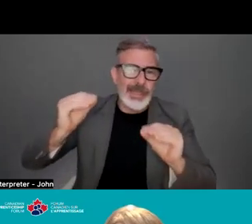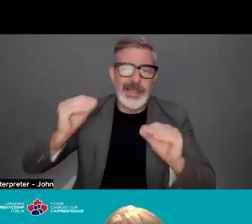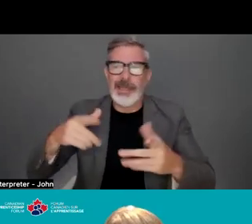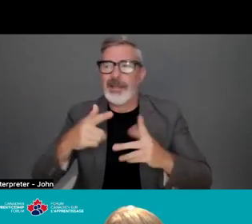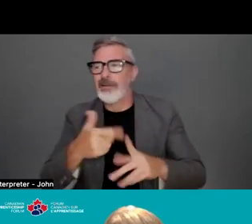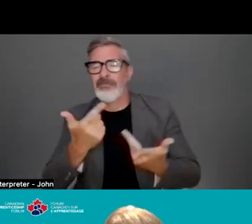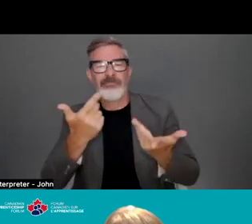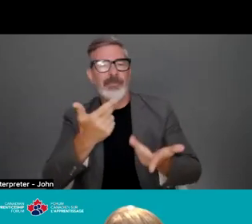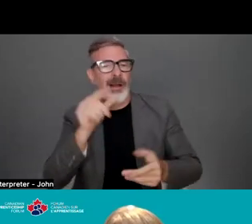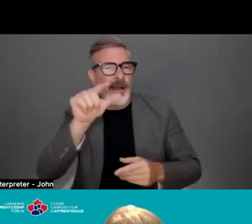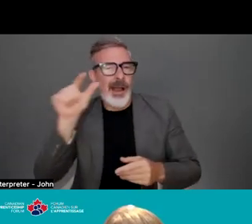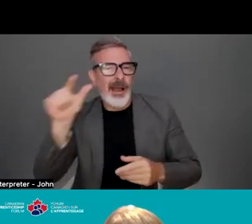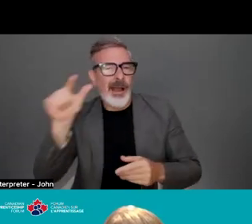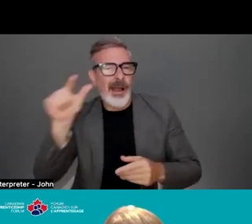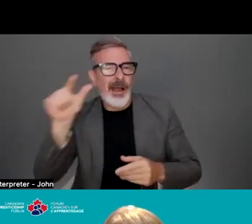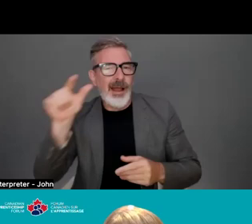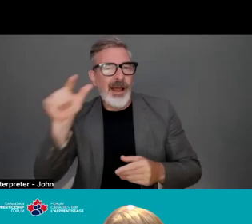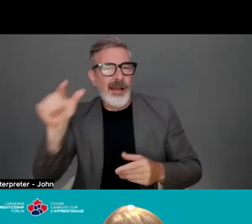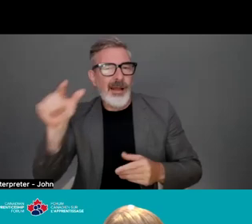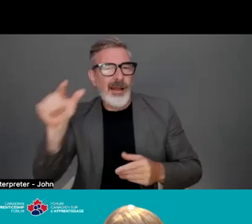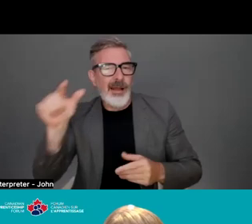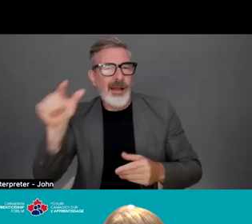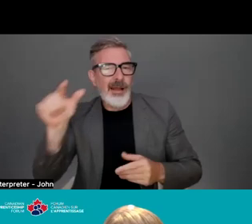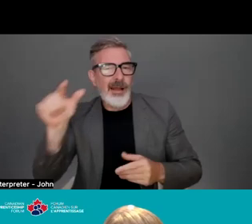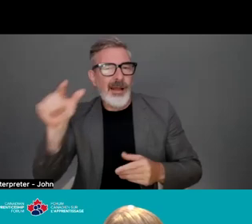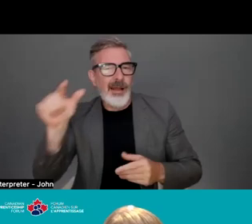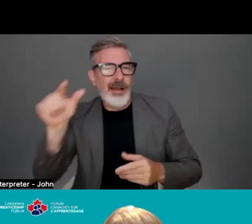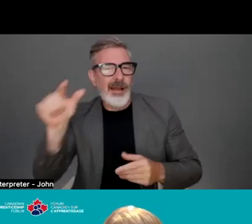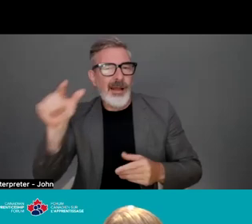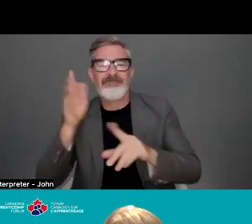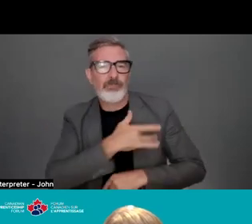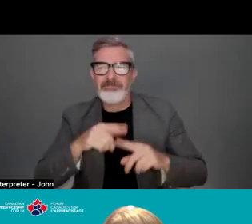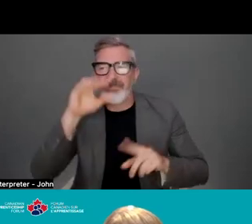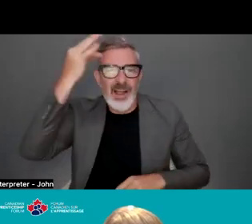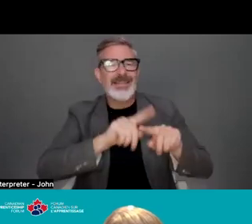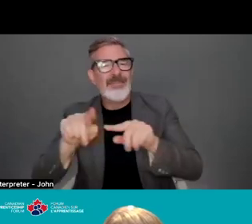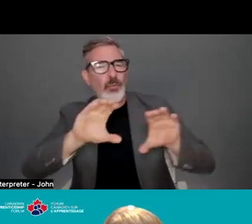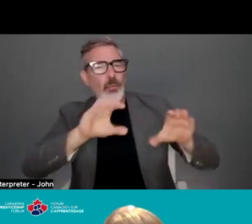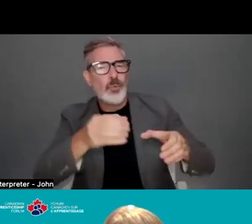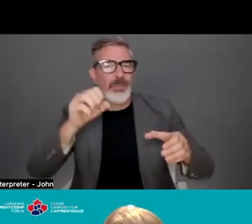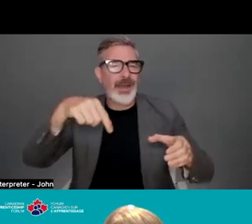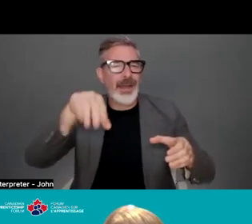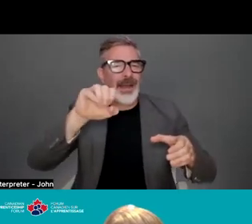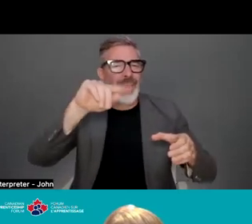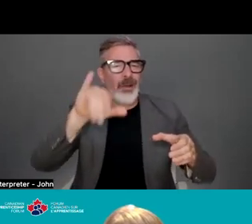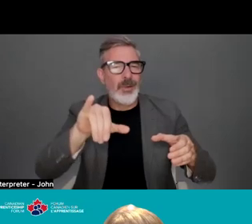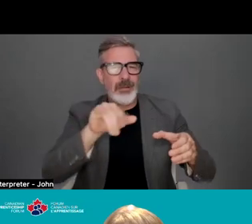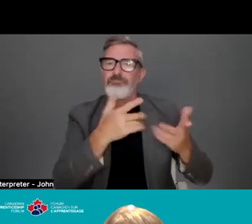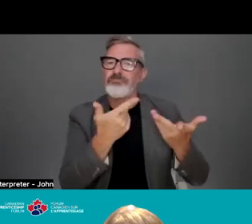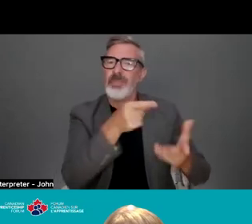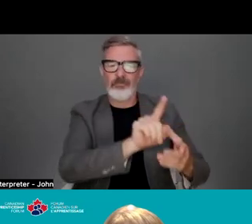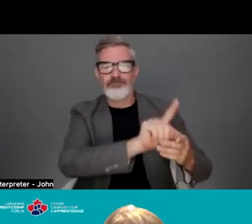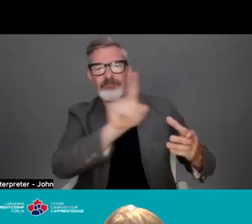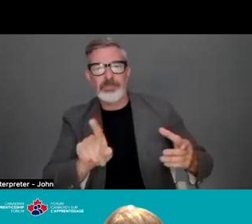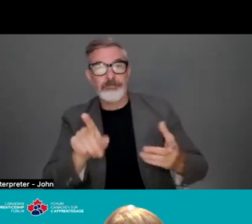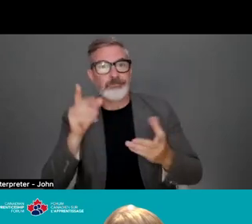and equity priority groups to discuss key issues relating to apprenticeship training.